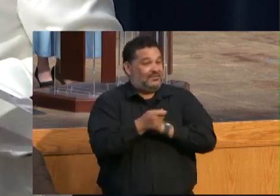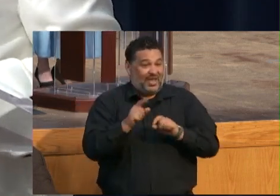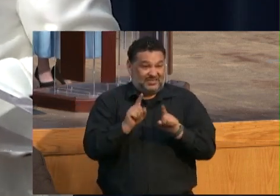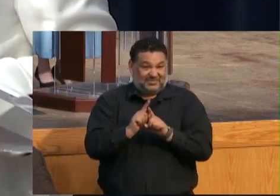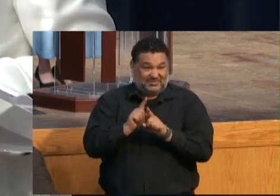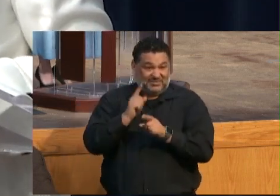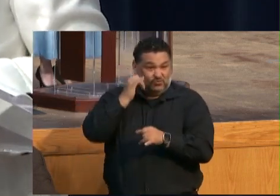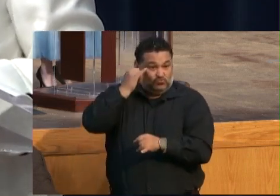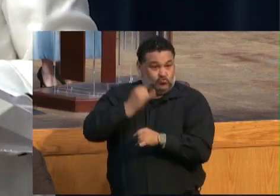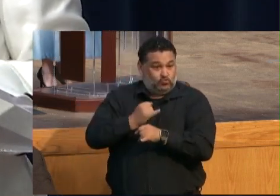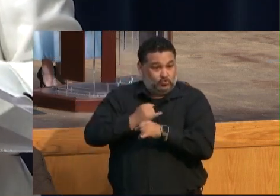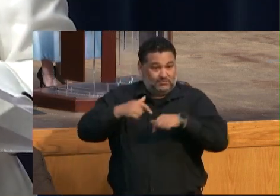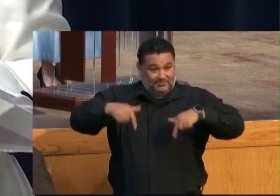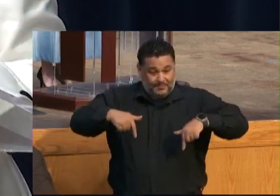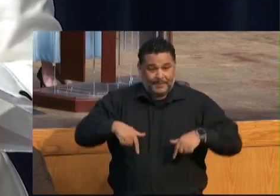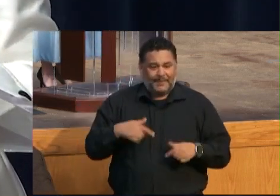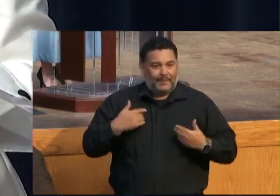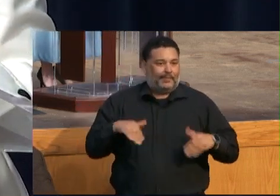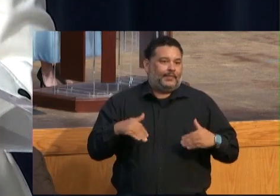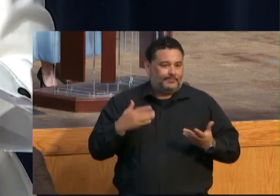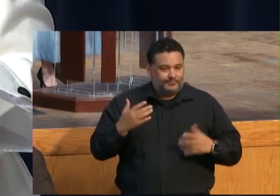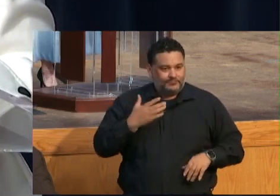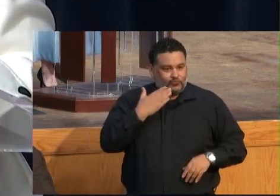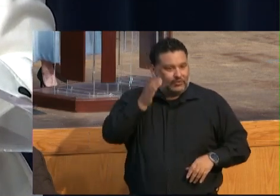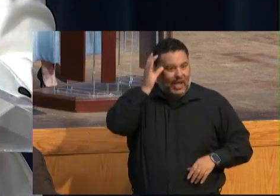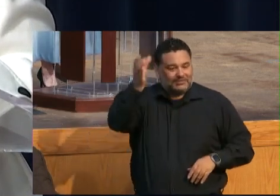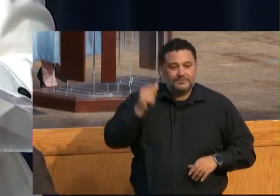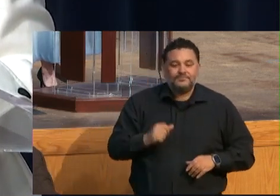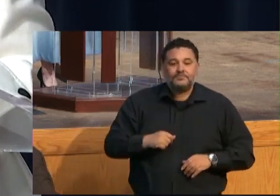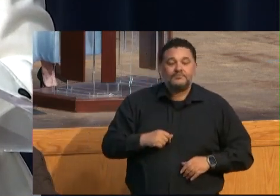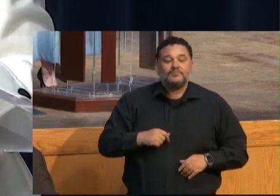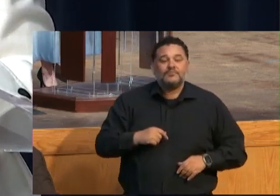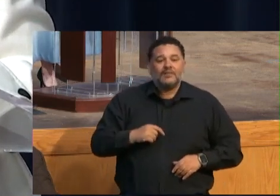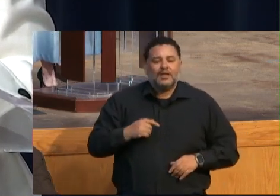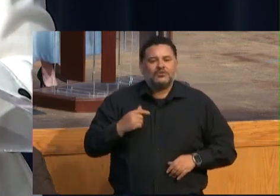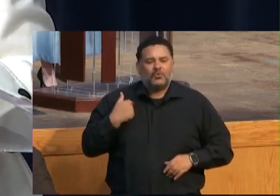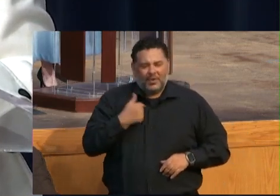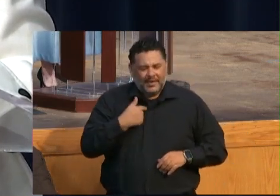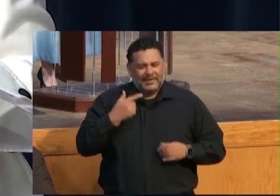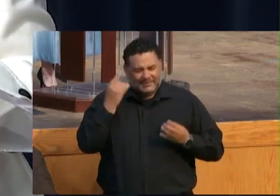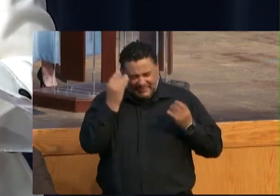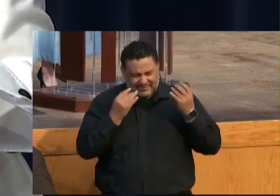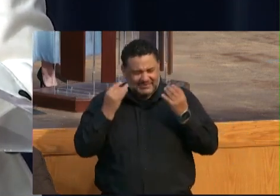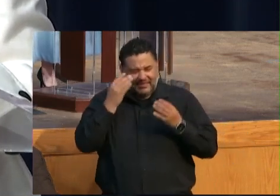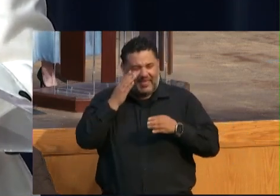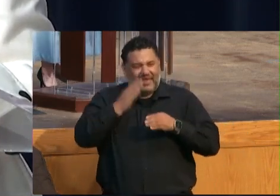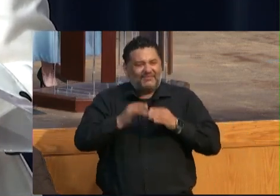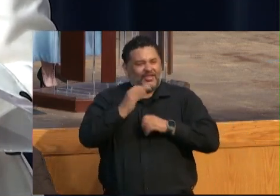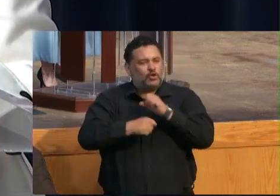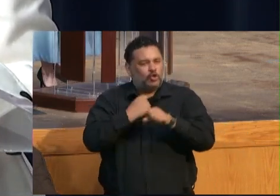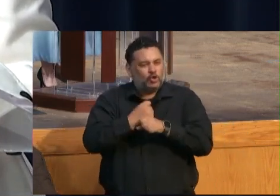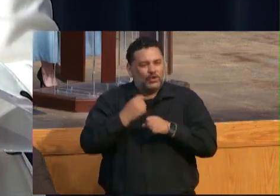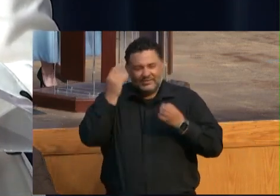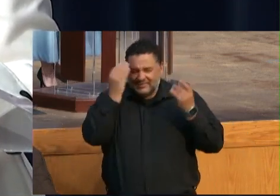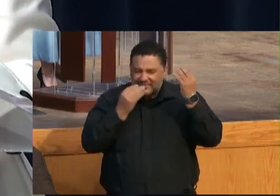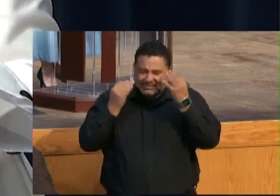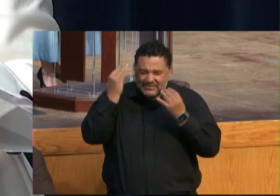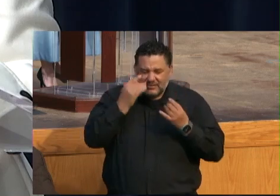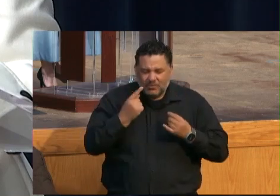the end of the year, we begin to think about those one or two things that we really want to change about